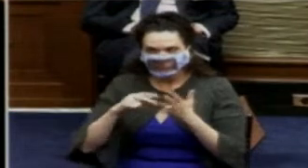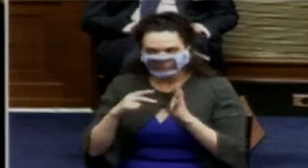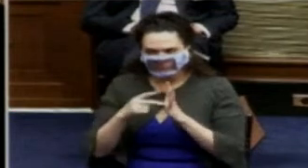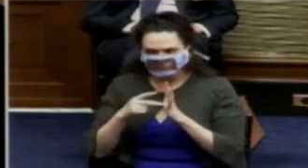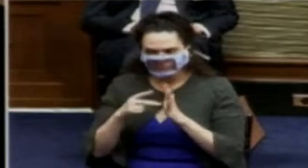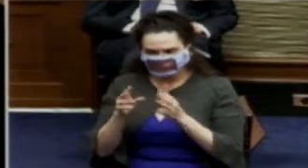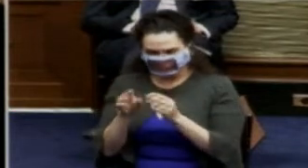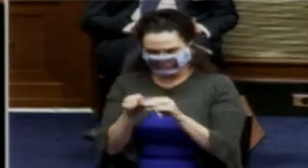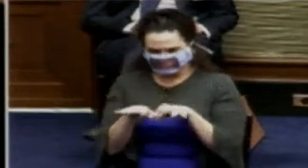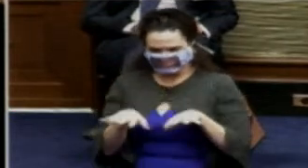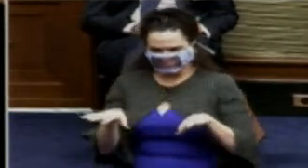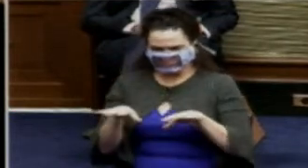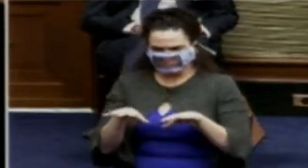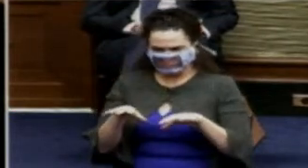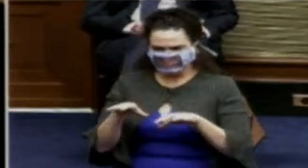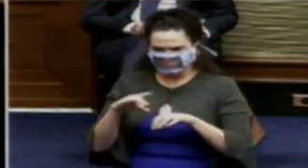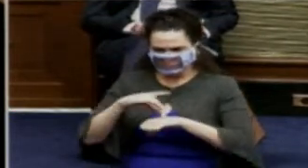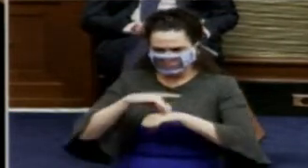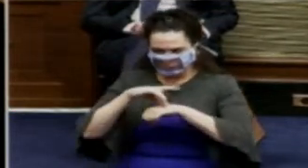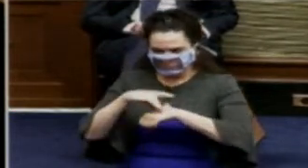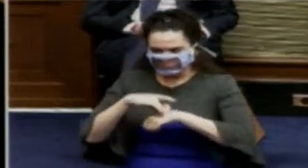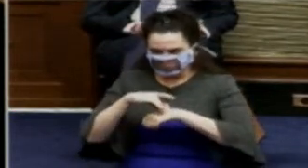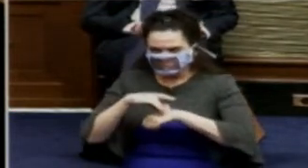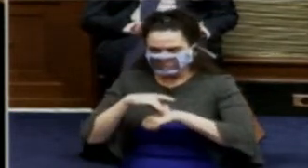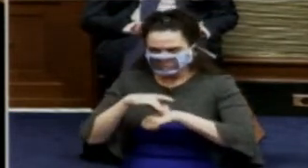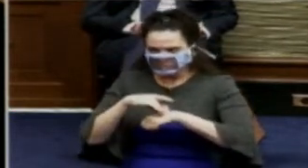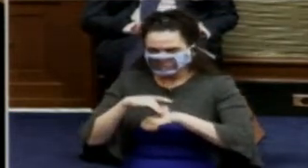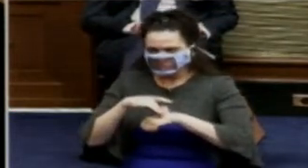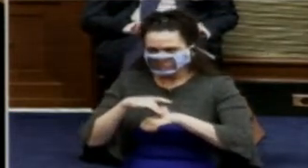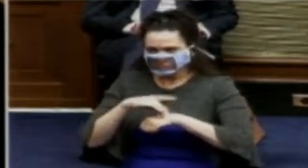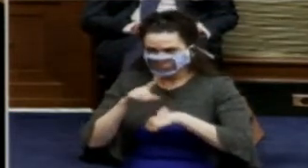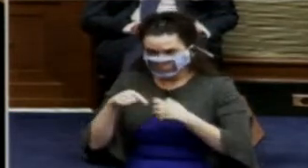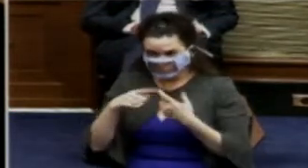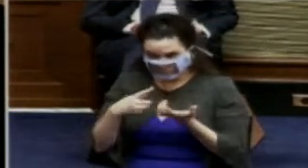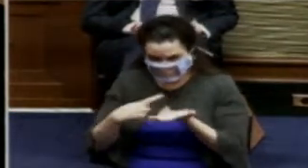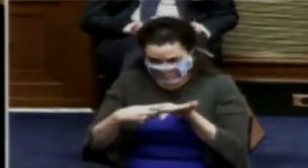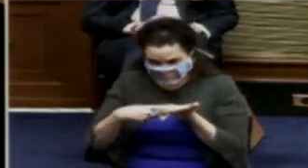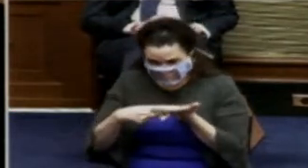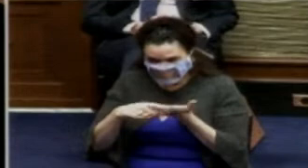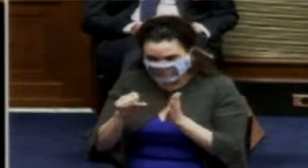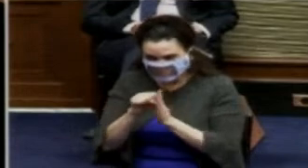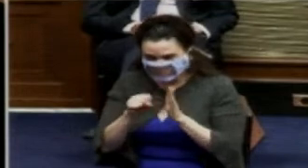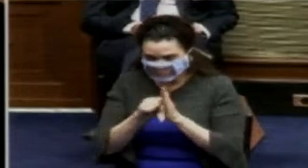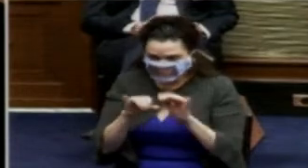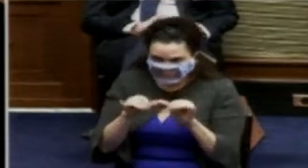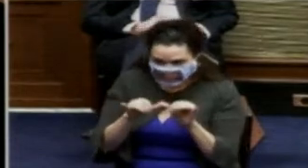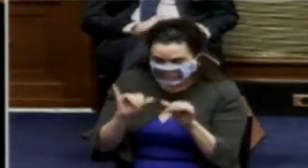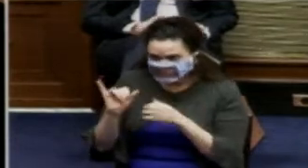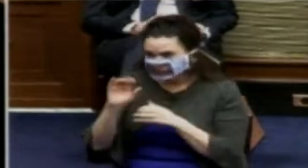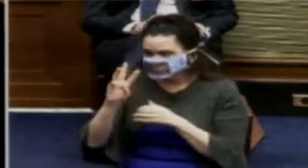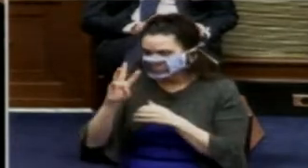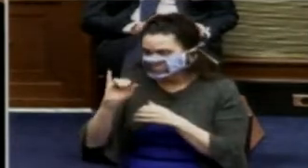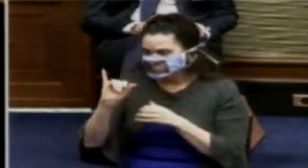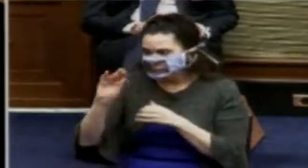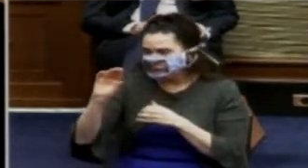geography in the sense that they're talking about, when they talk about states like Wyoming, which has a far smaller